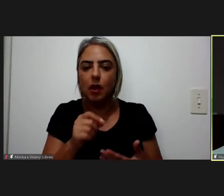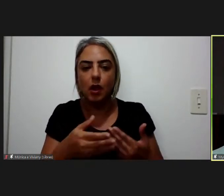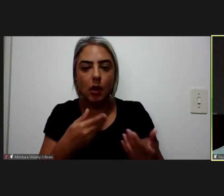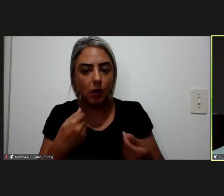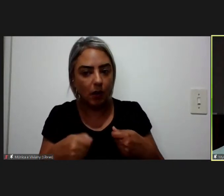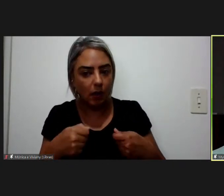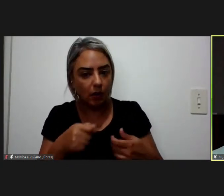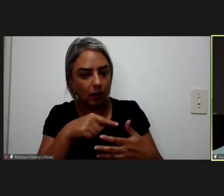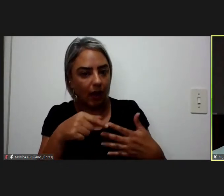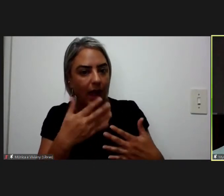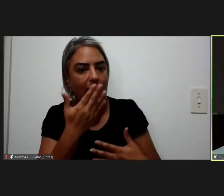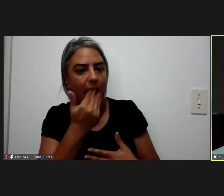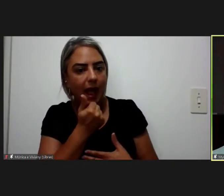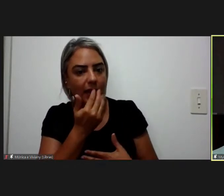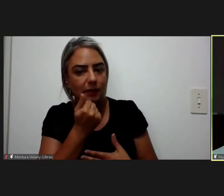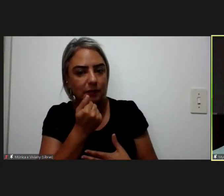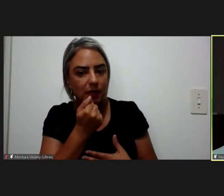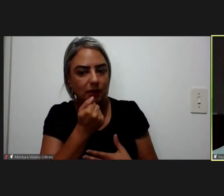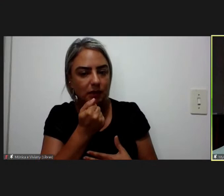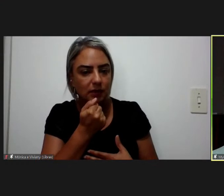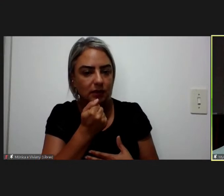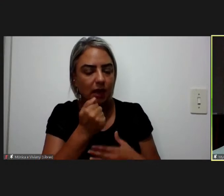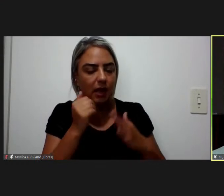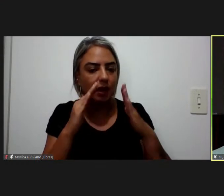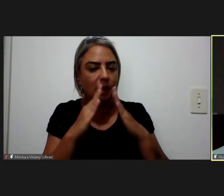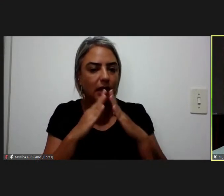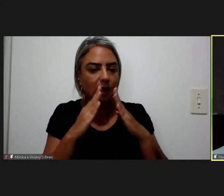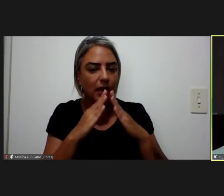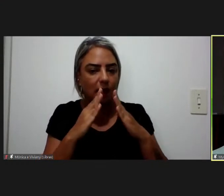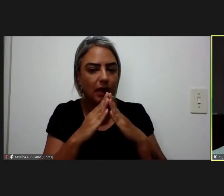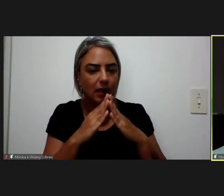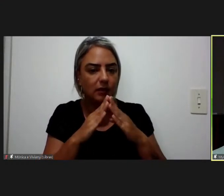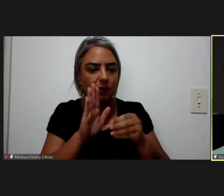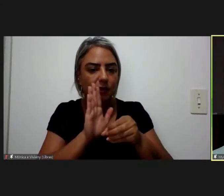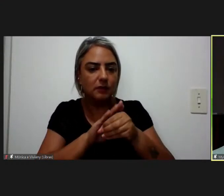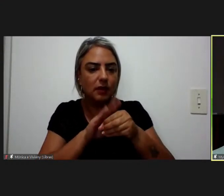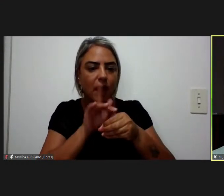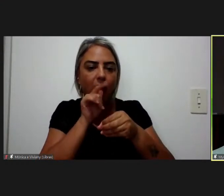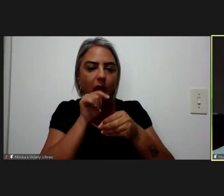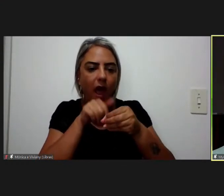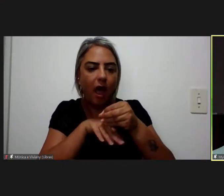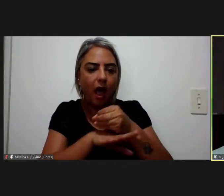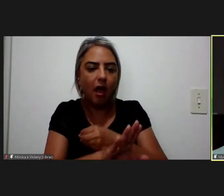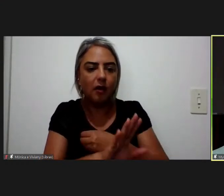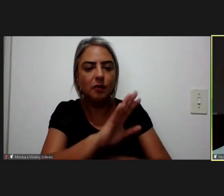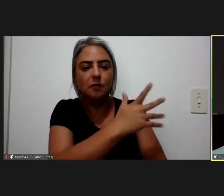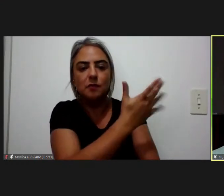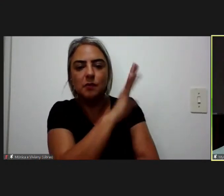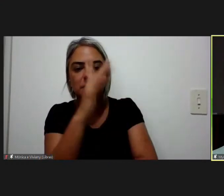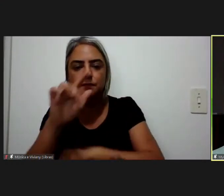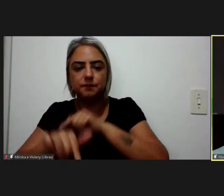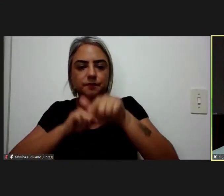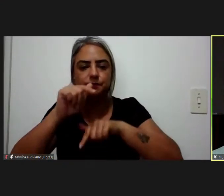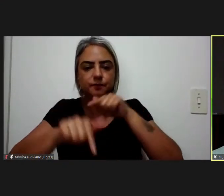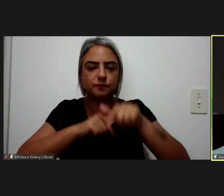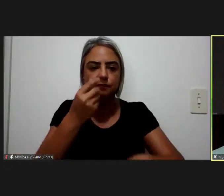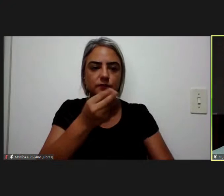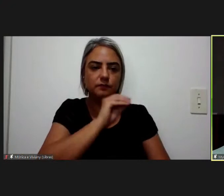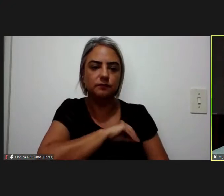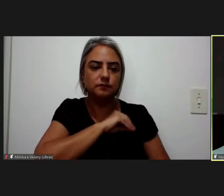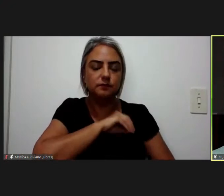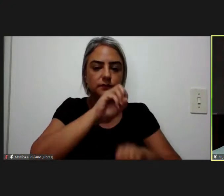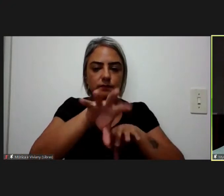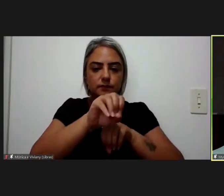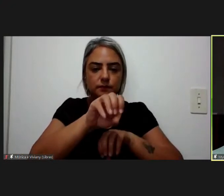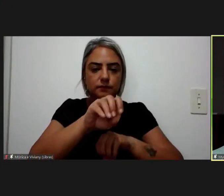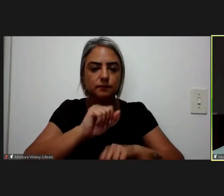and as a determinant and conditions for food, to health, living, basic sanitation, environment,